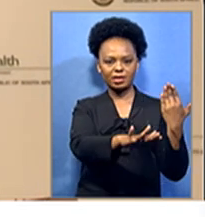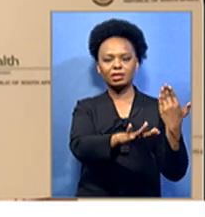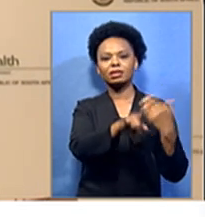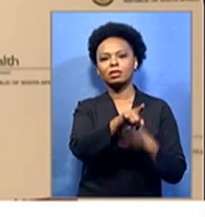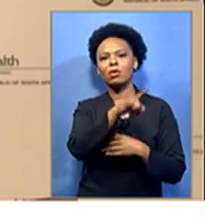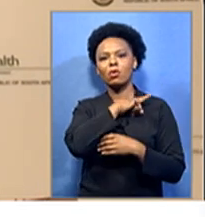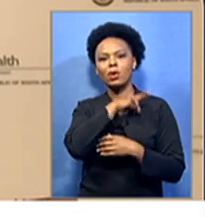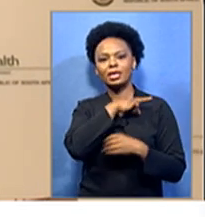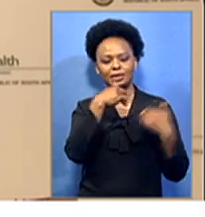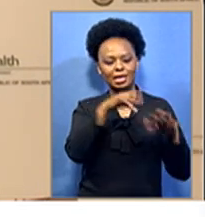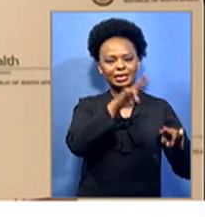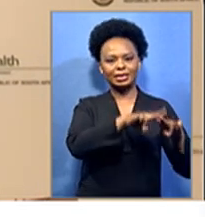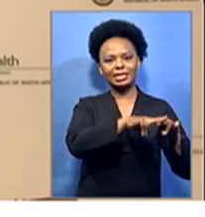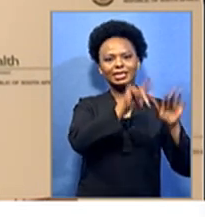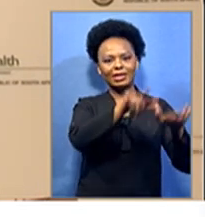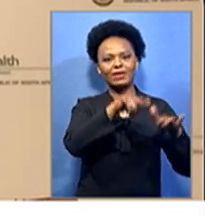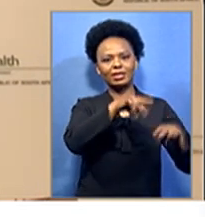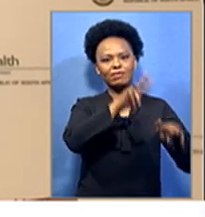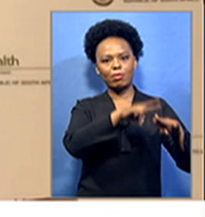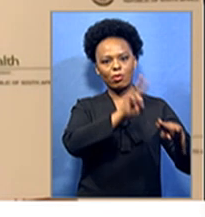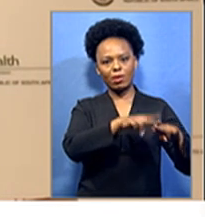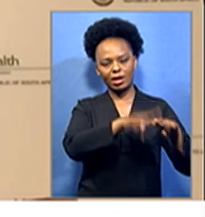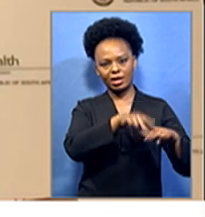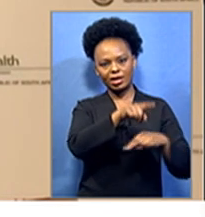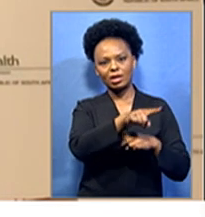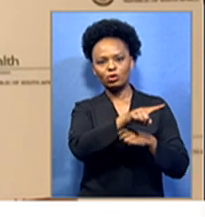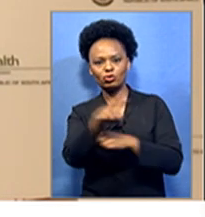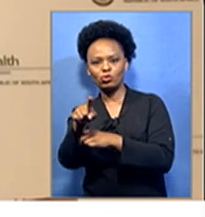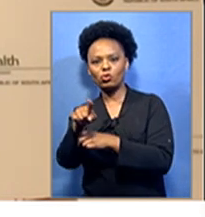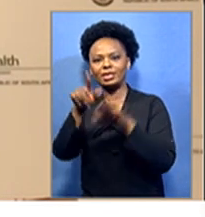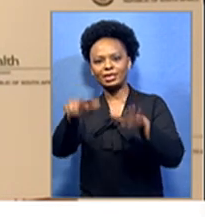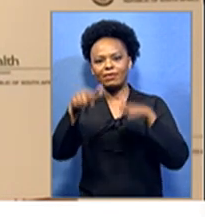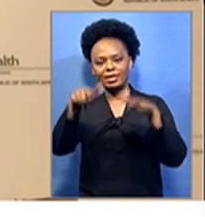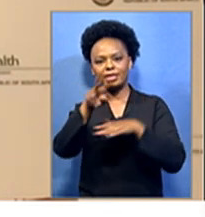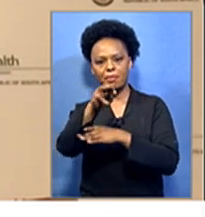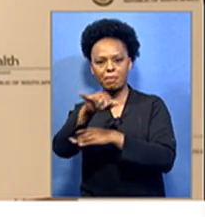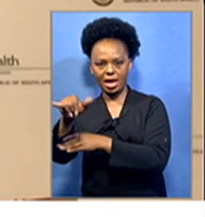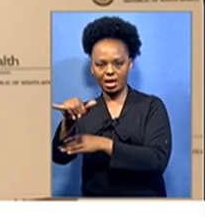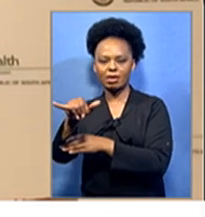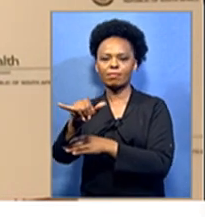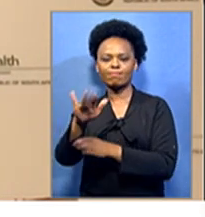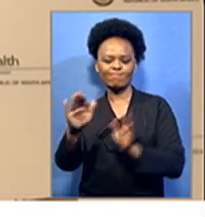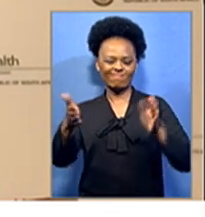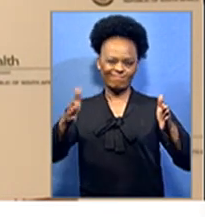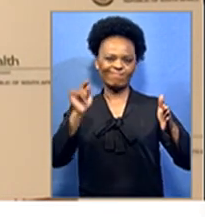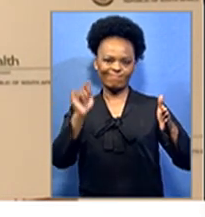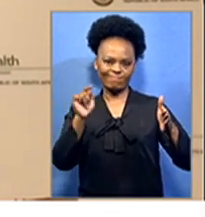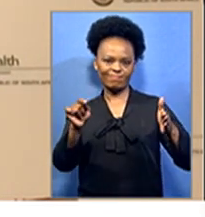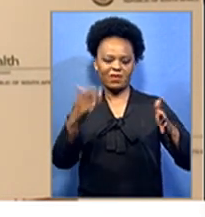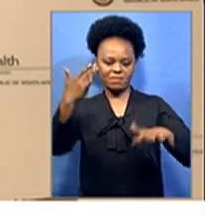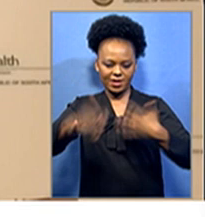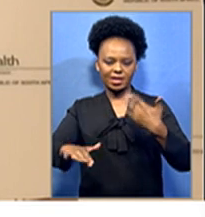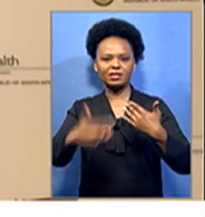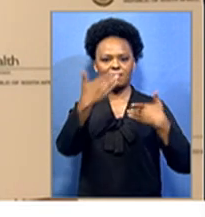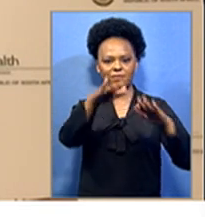February, and therefore it should be 17th of May that we get to the end of that first